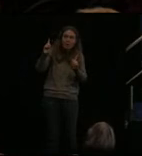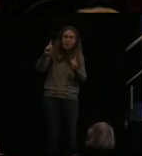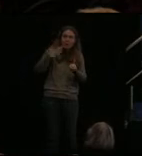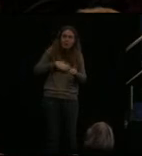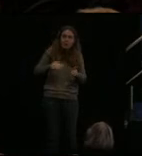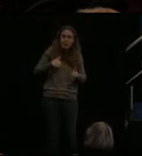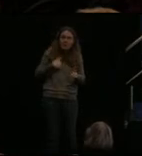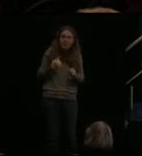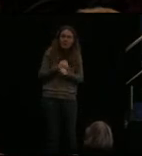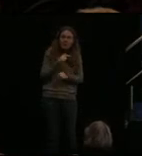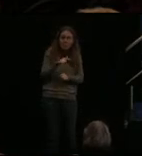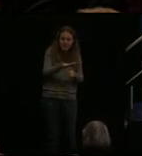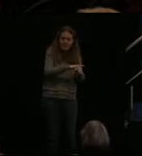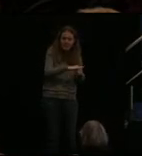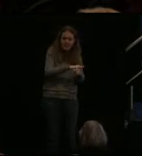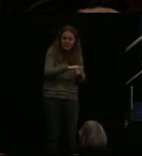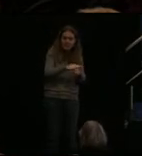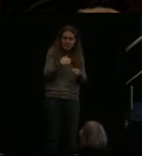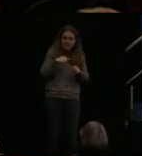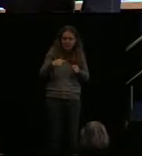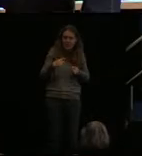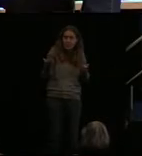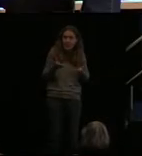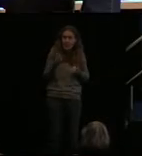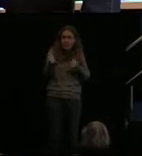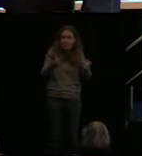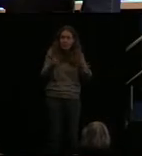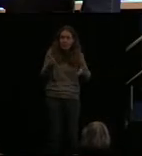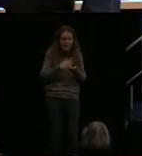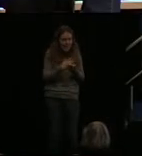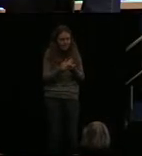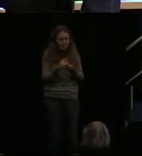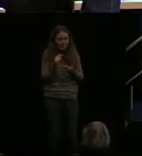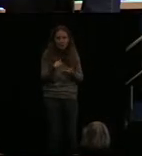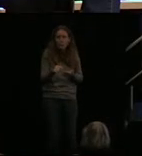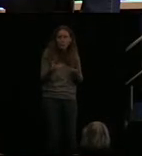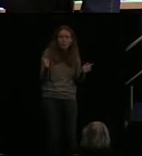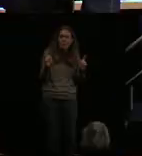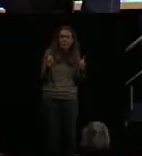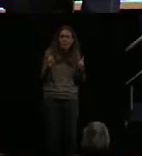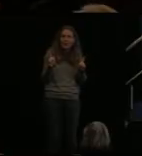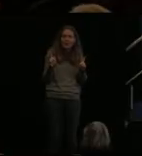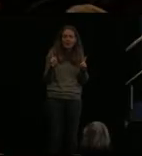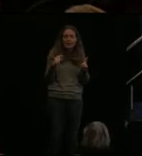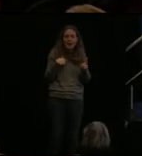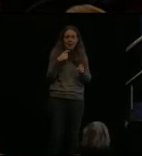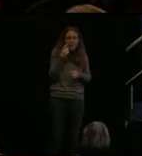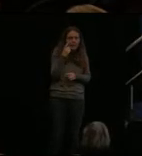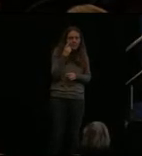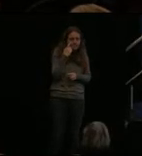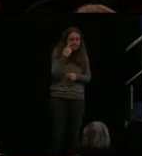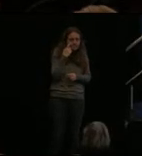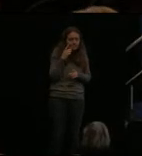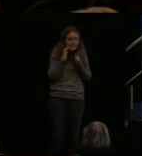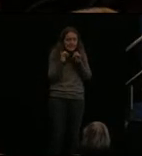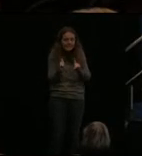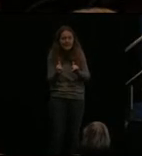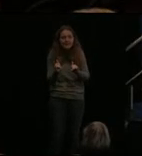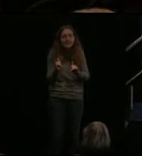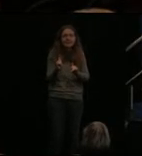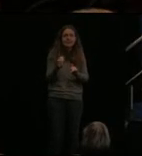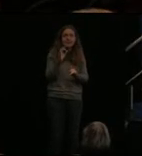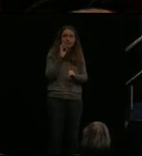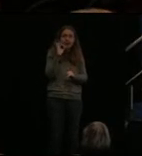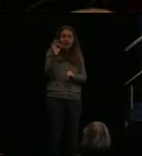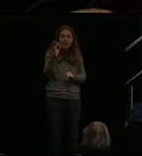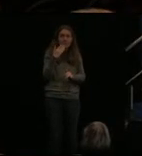this situation? When I'm challenged, where do I go now? I'm not sure about this turn, but I'm going to test it. I'm going to ask,